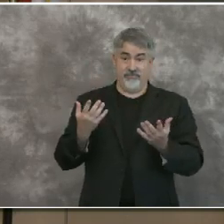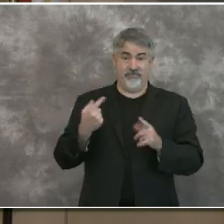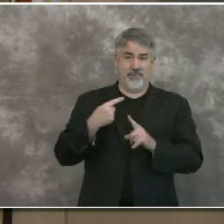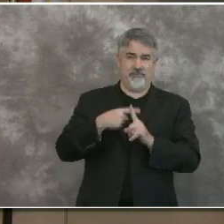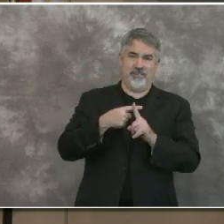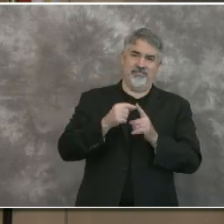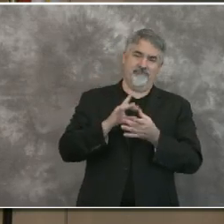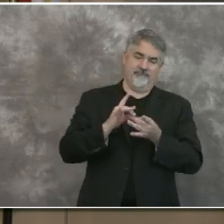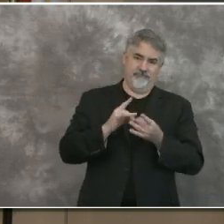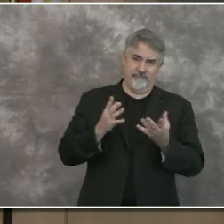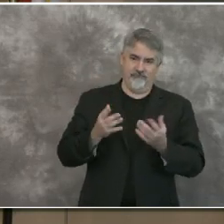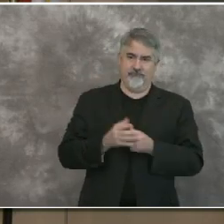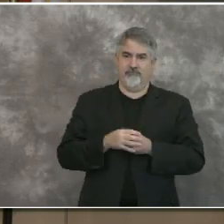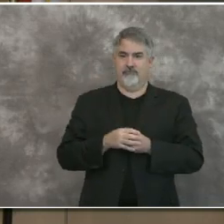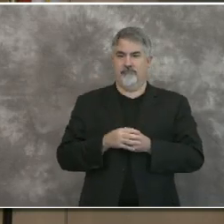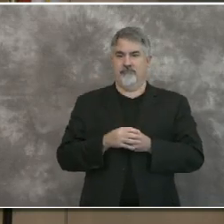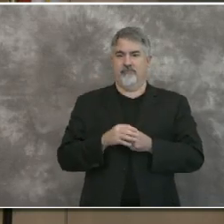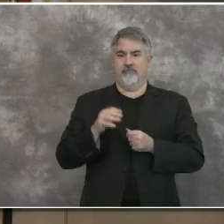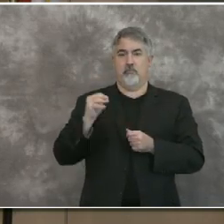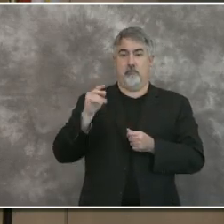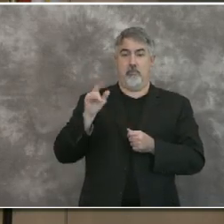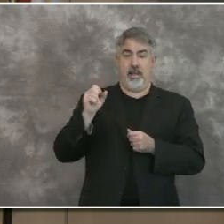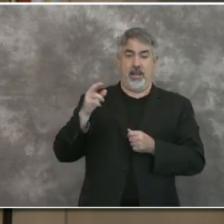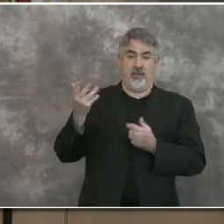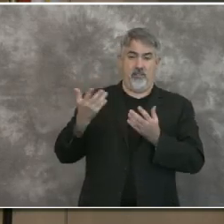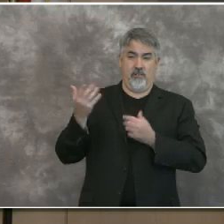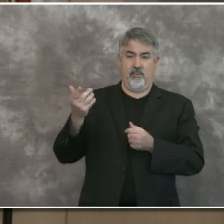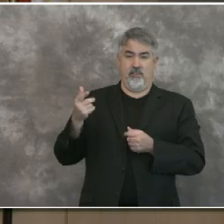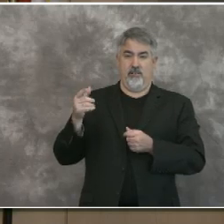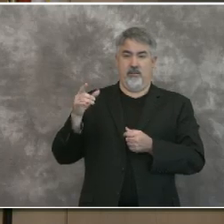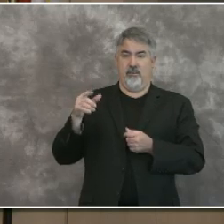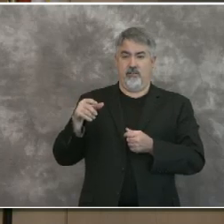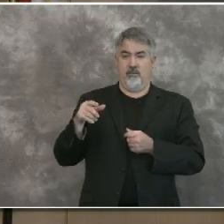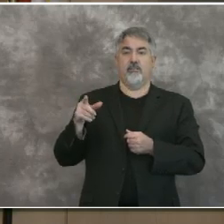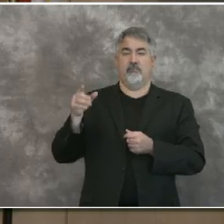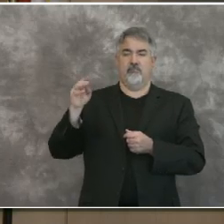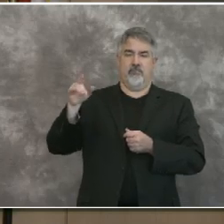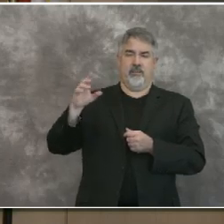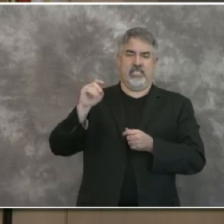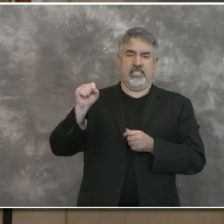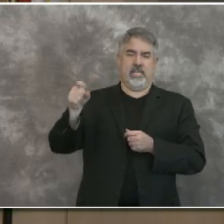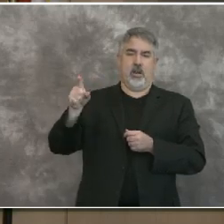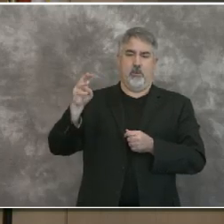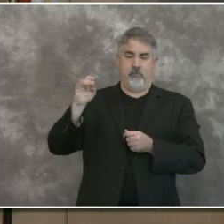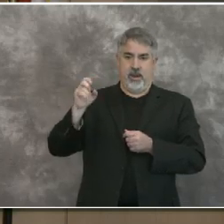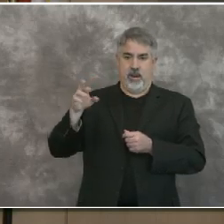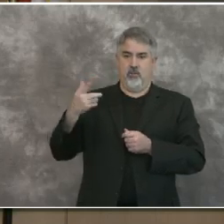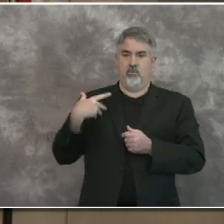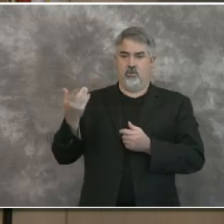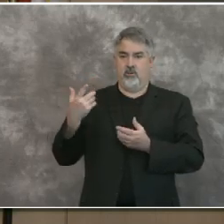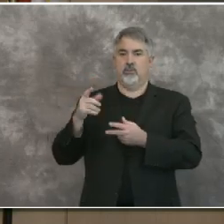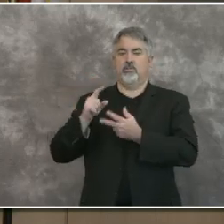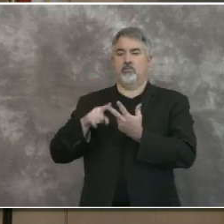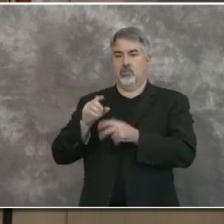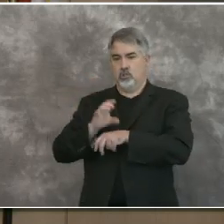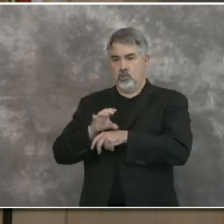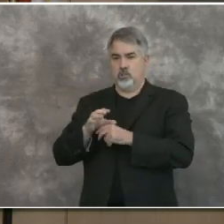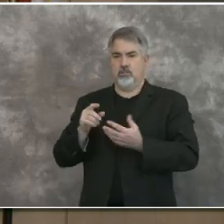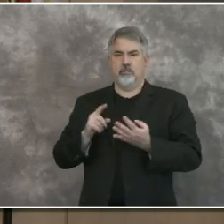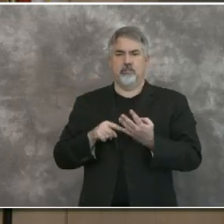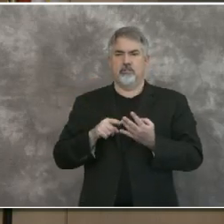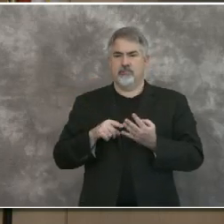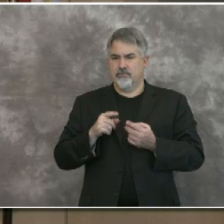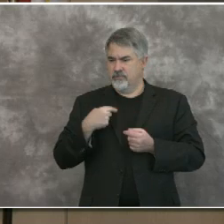Faulkner over at the Rock Church, and some of you may remember that earlier, a couple of weeks ago, we talked about the Rock Church